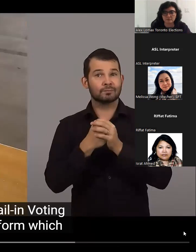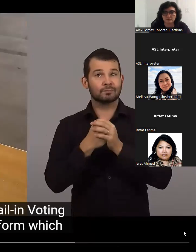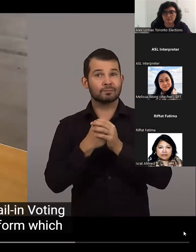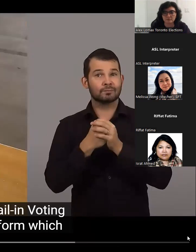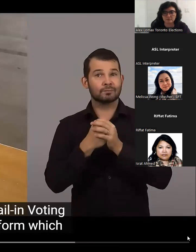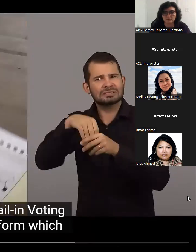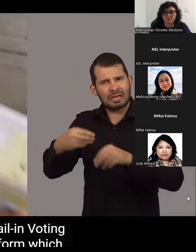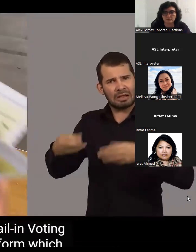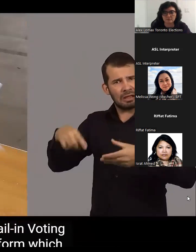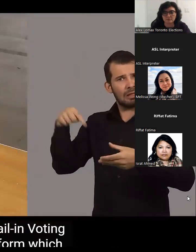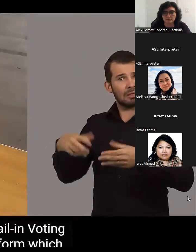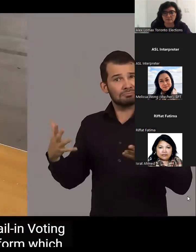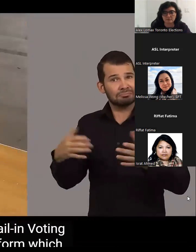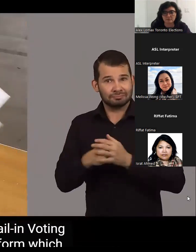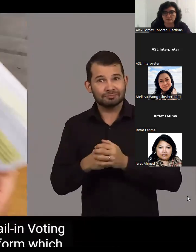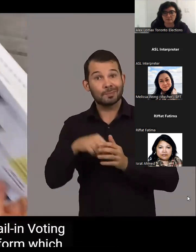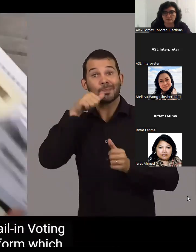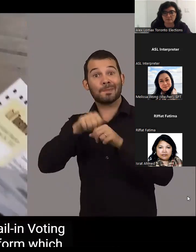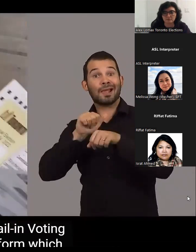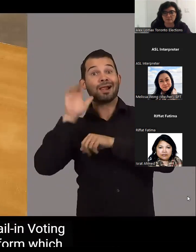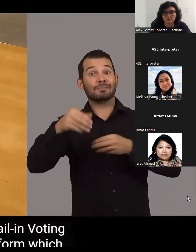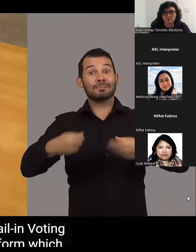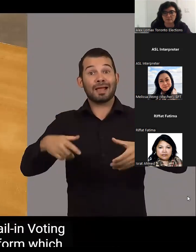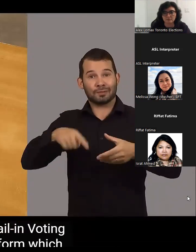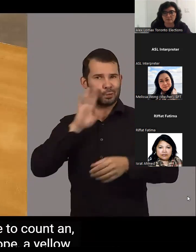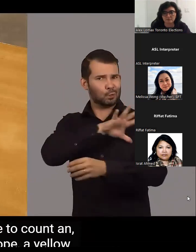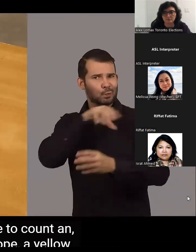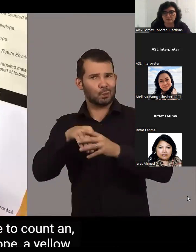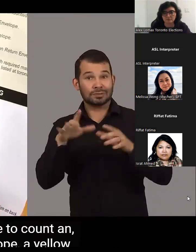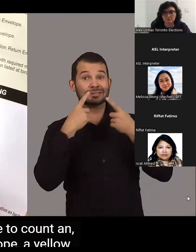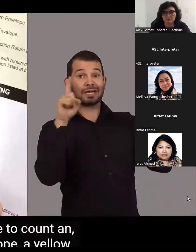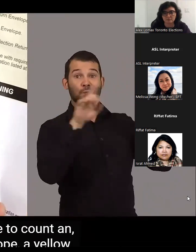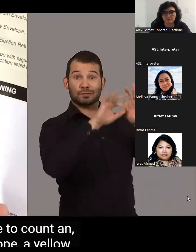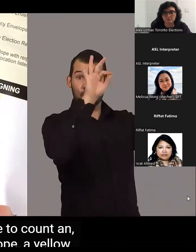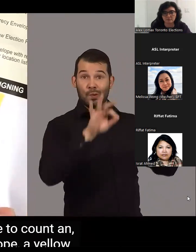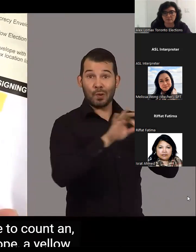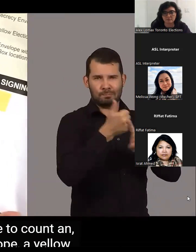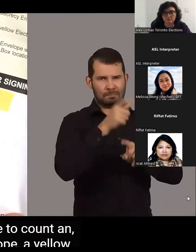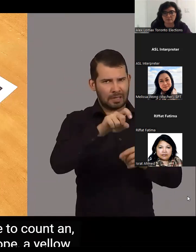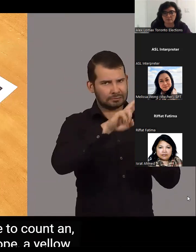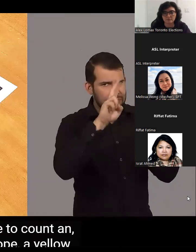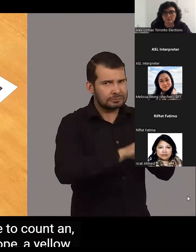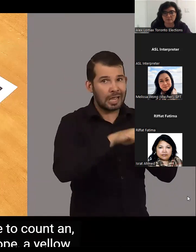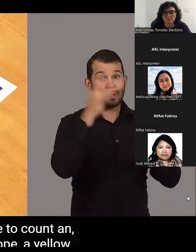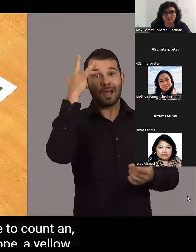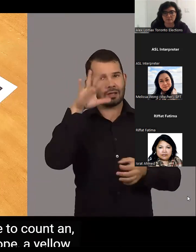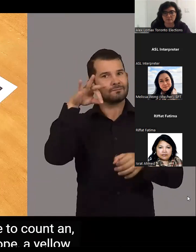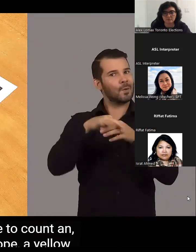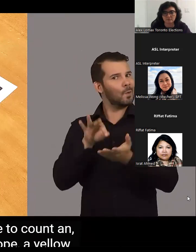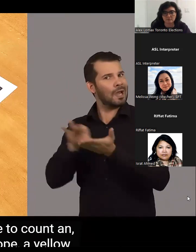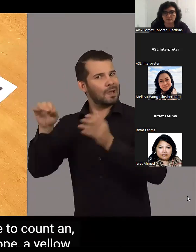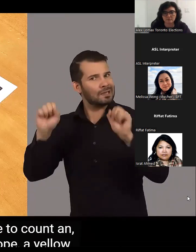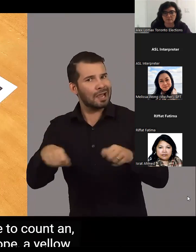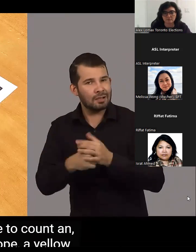inside. The mail-in voting package will include a declaration form which must be signed in order for your vote to count, an official